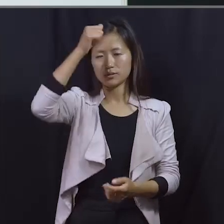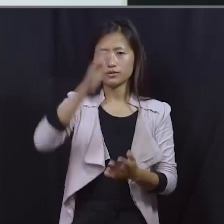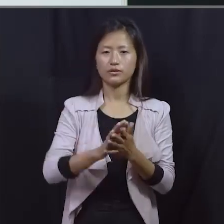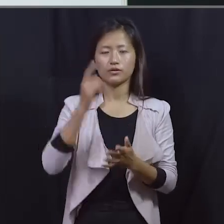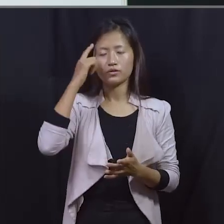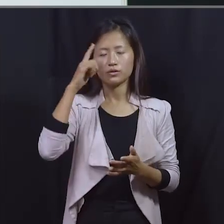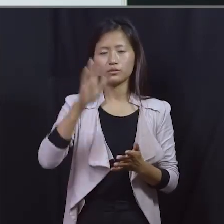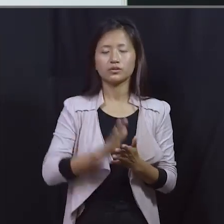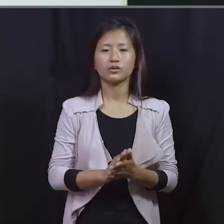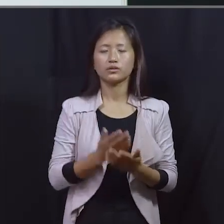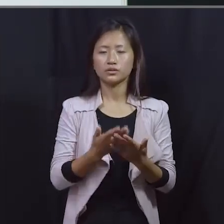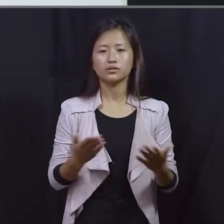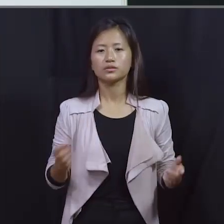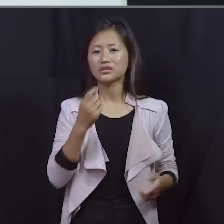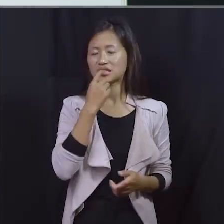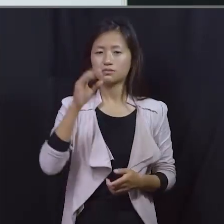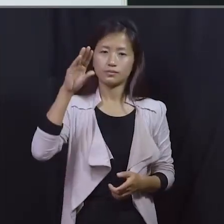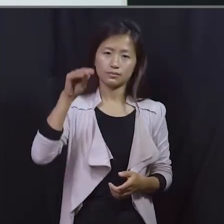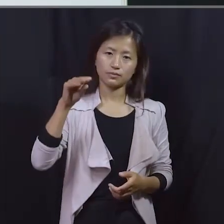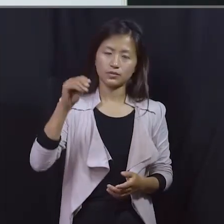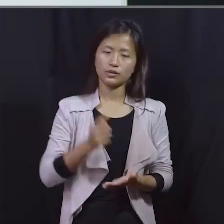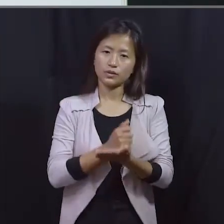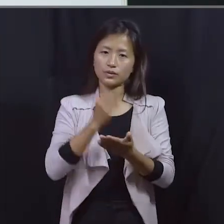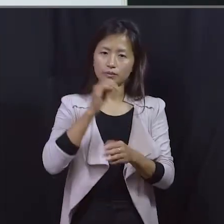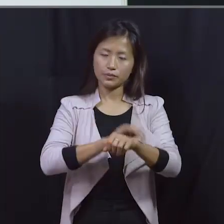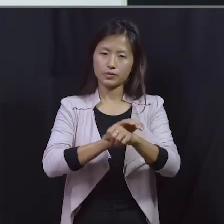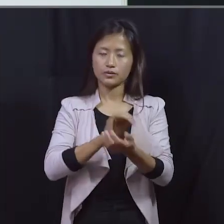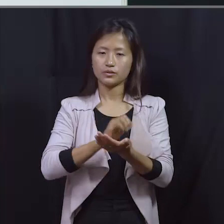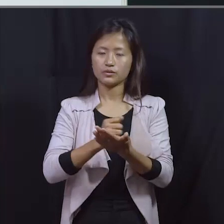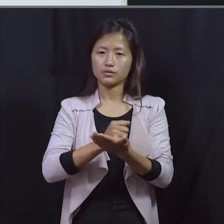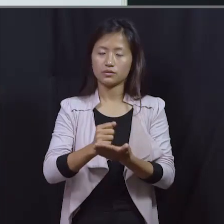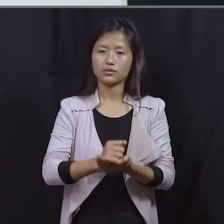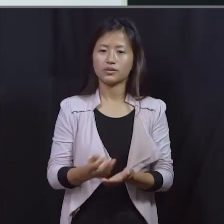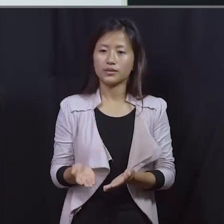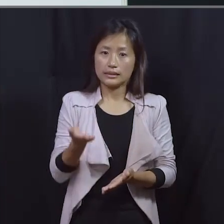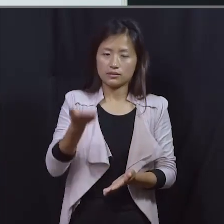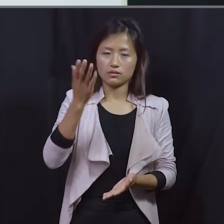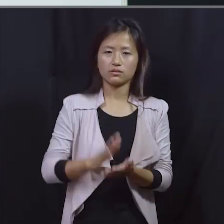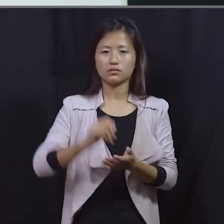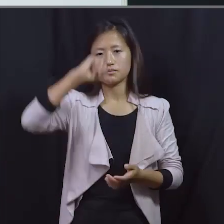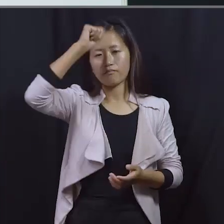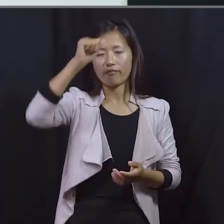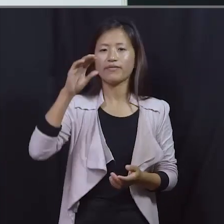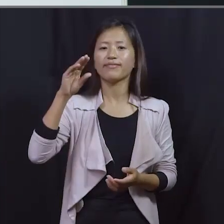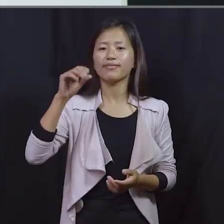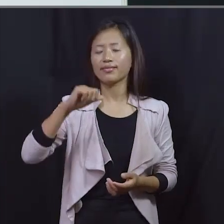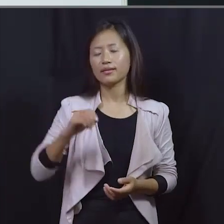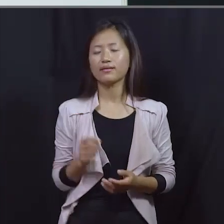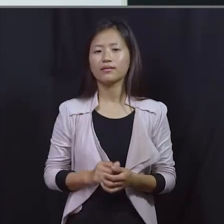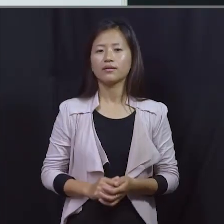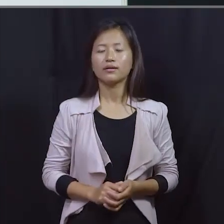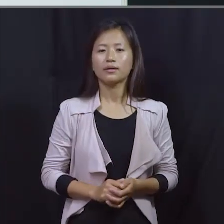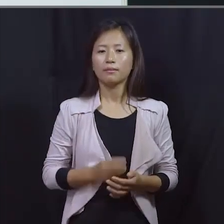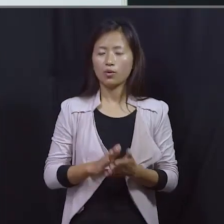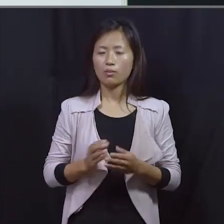the production of cotton. And then the British tried to increase the production of cotton in India by borrowing money or